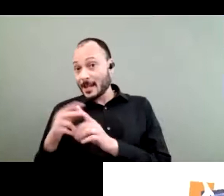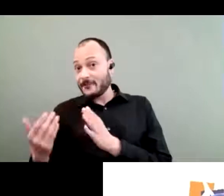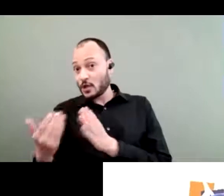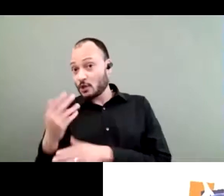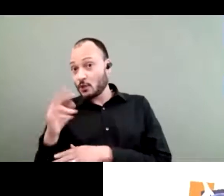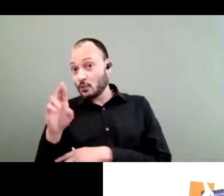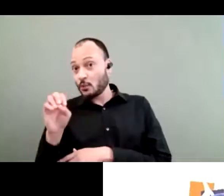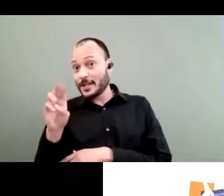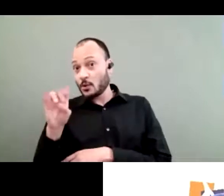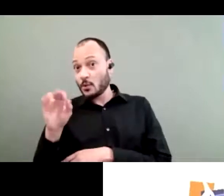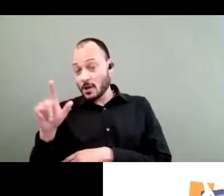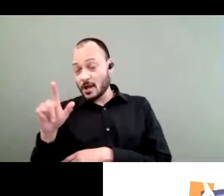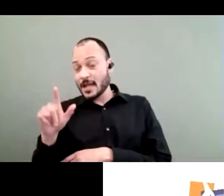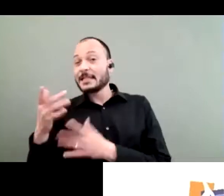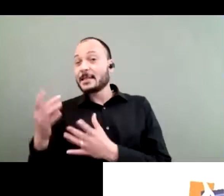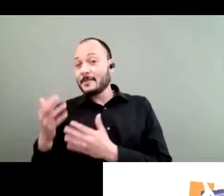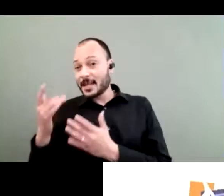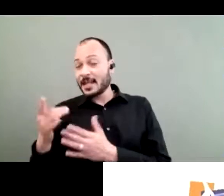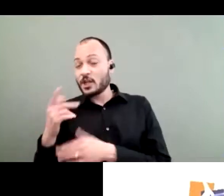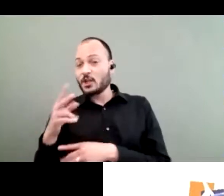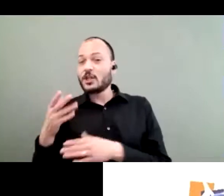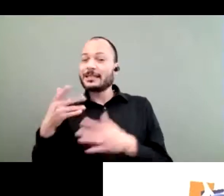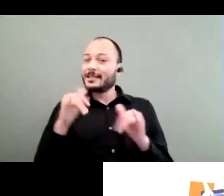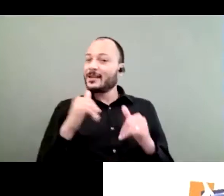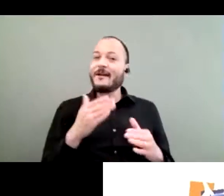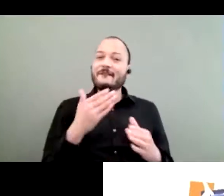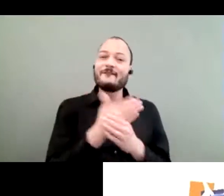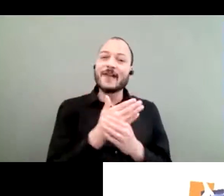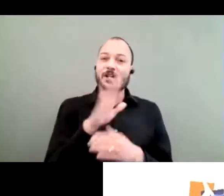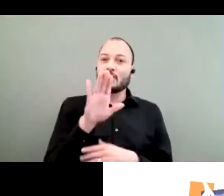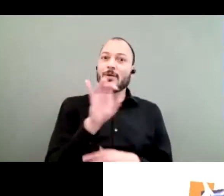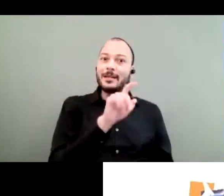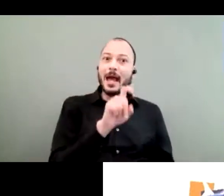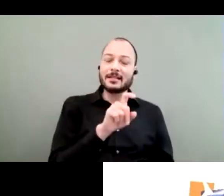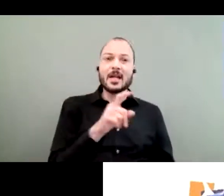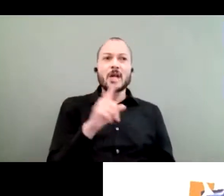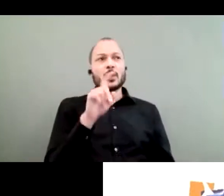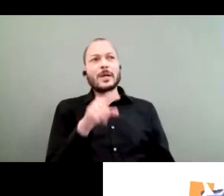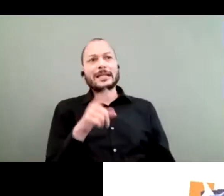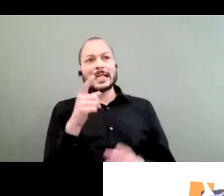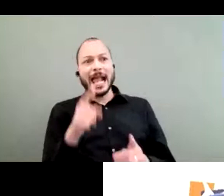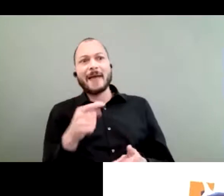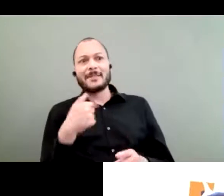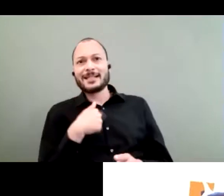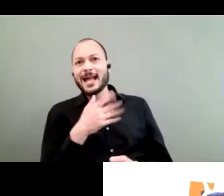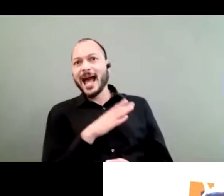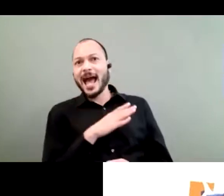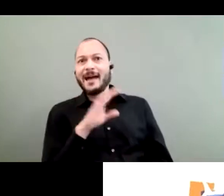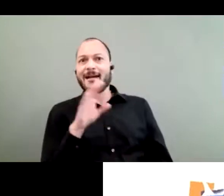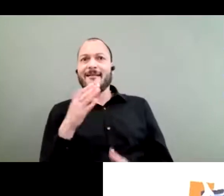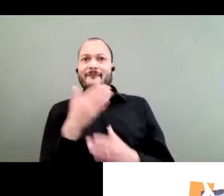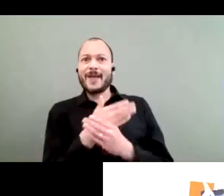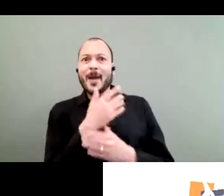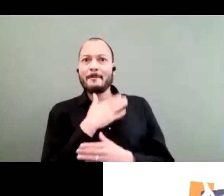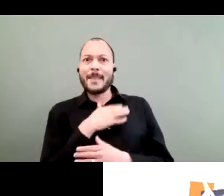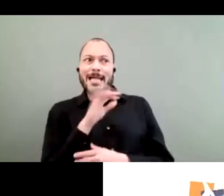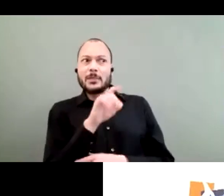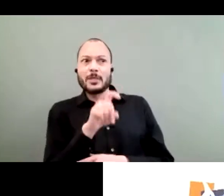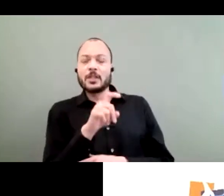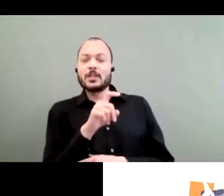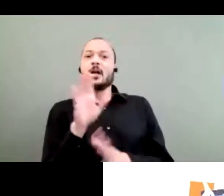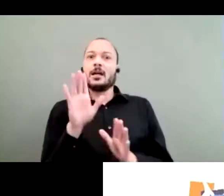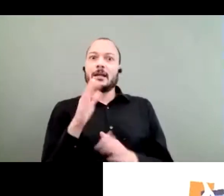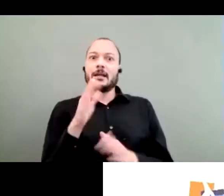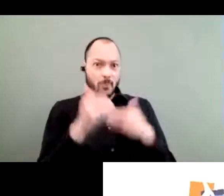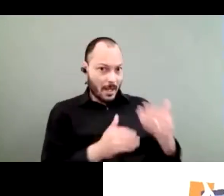you file your return. So the question is, okay, well, what happens when I file my return? Will my tax return get processed